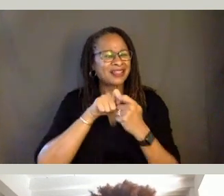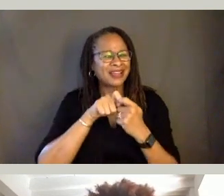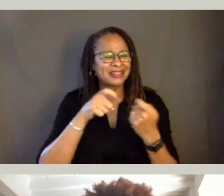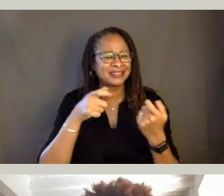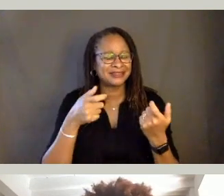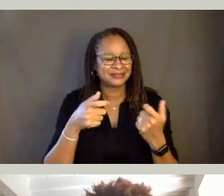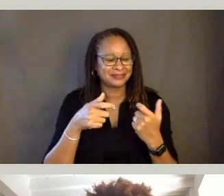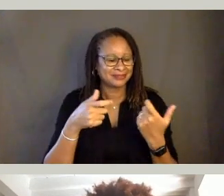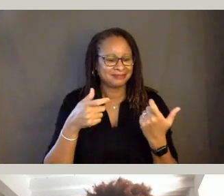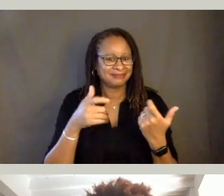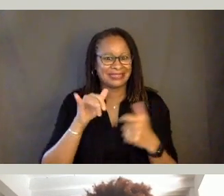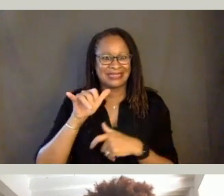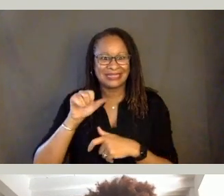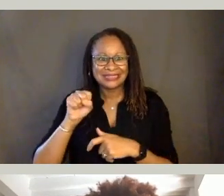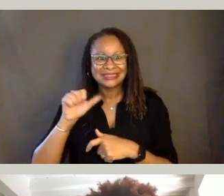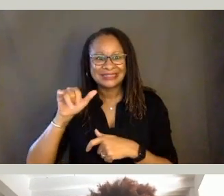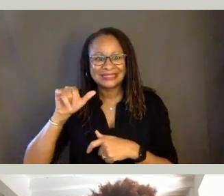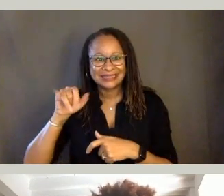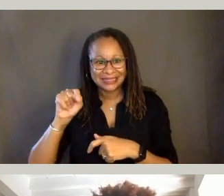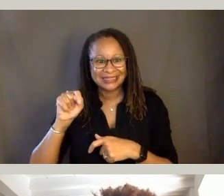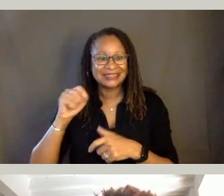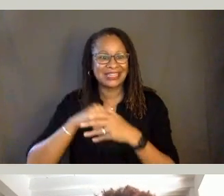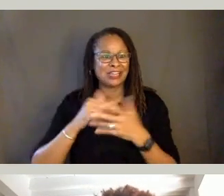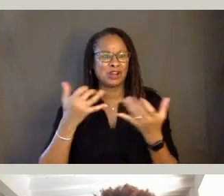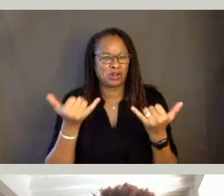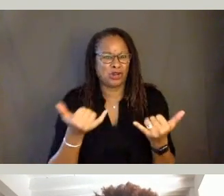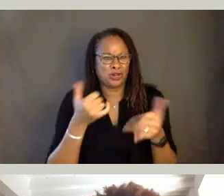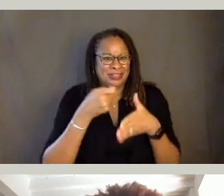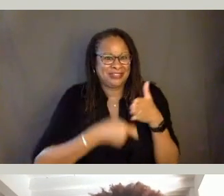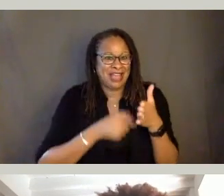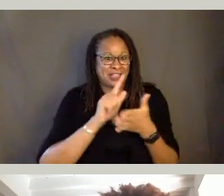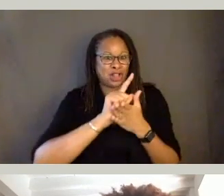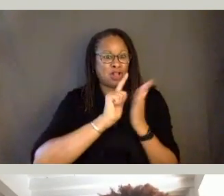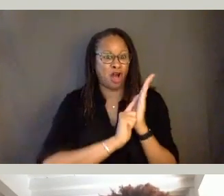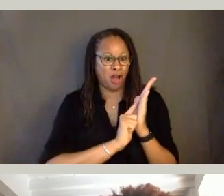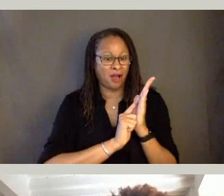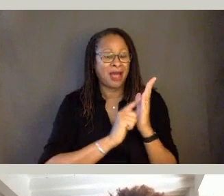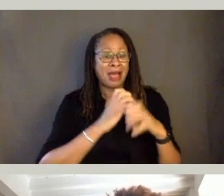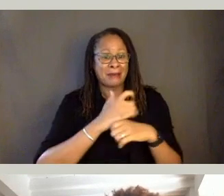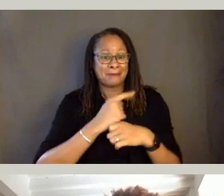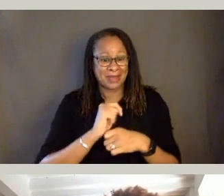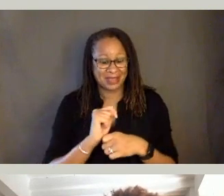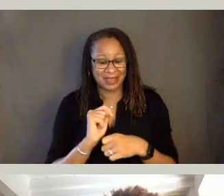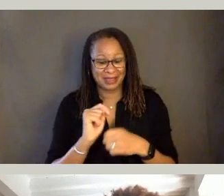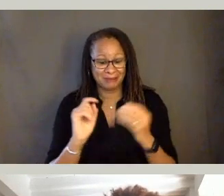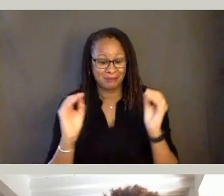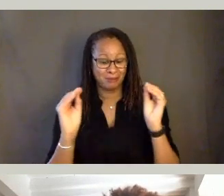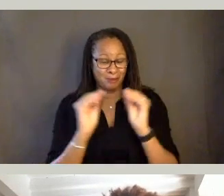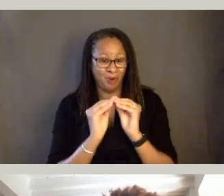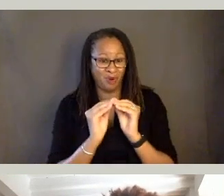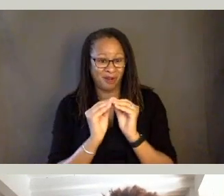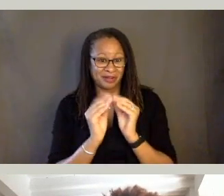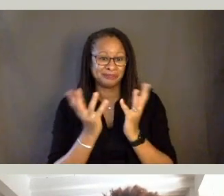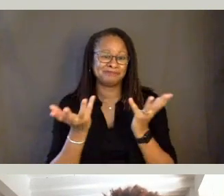it in our current tax laws that make it more